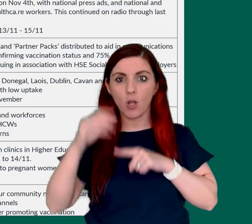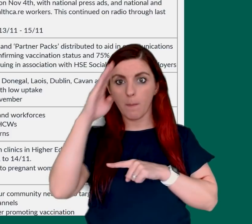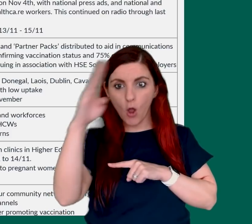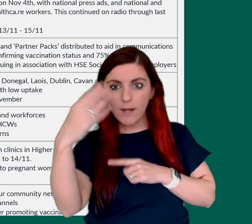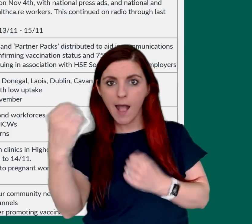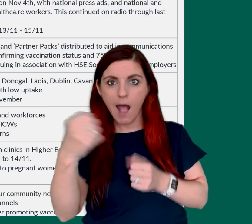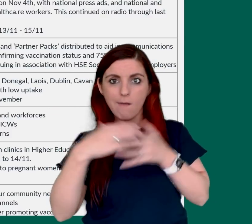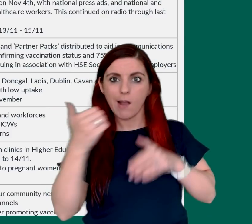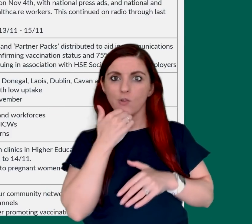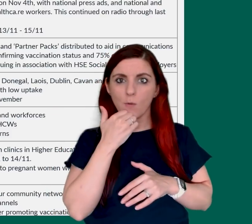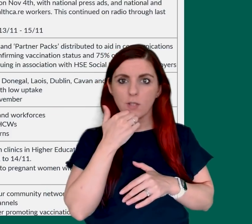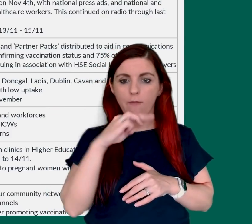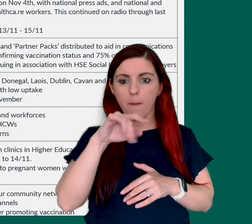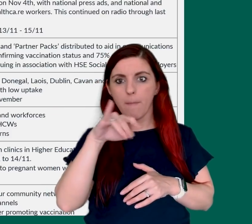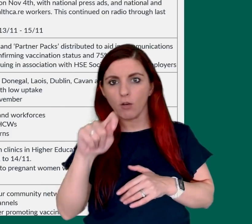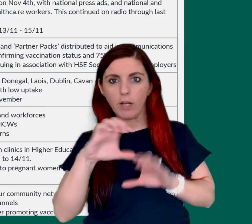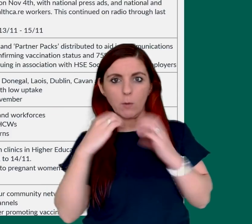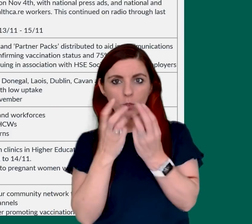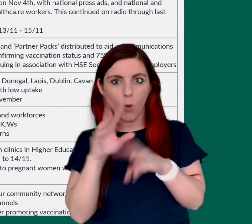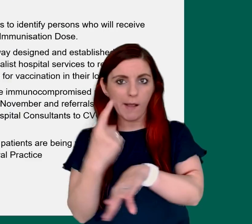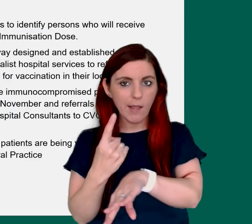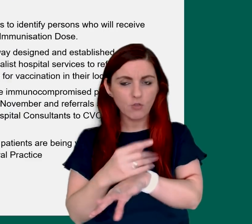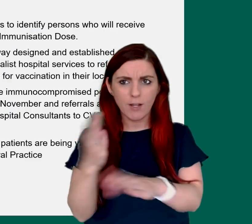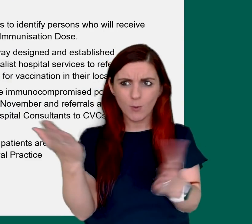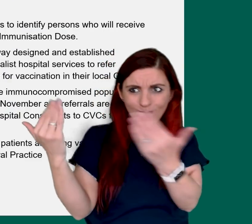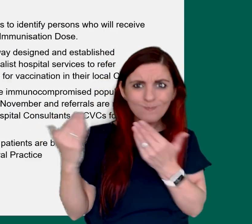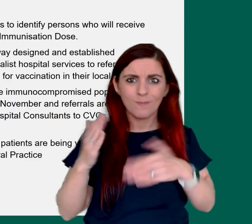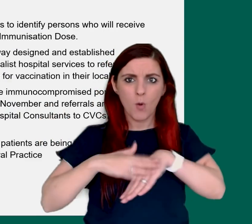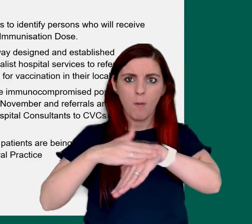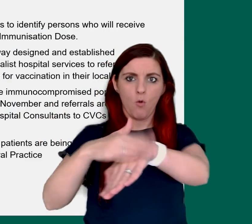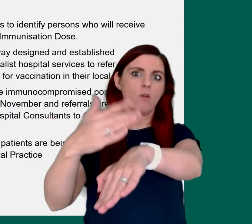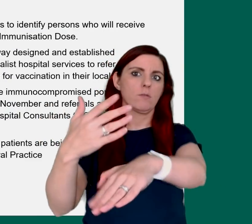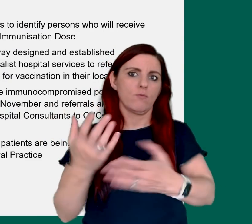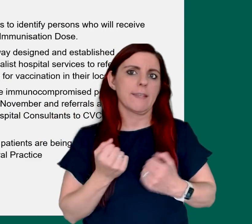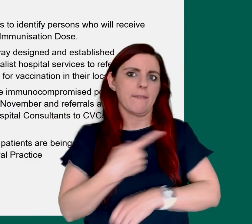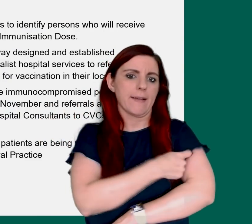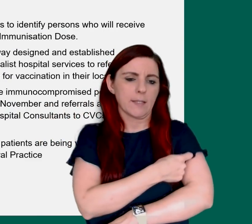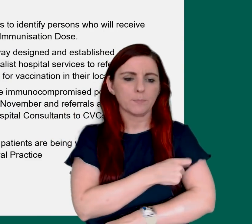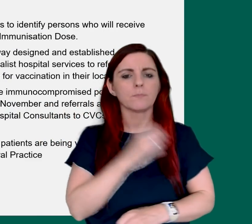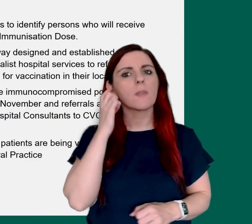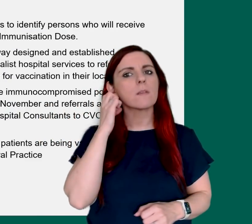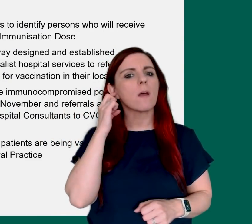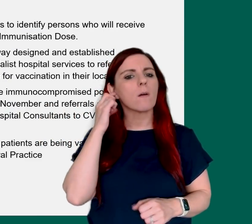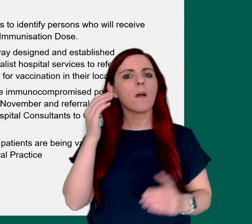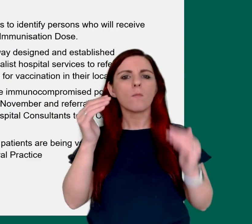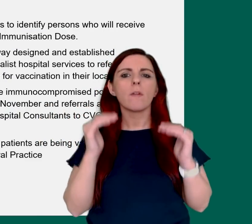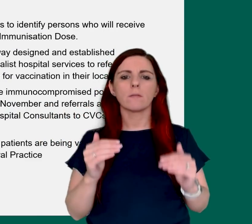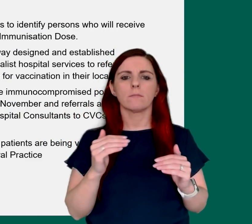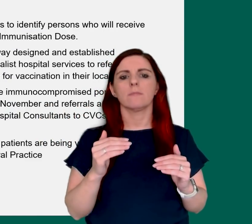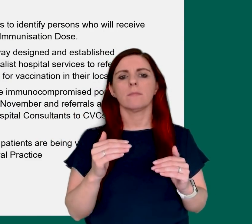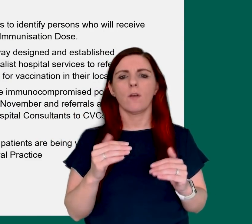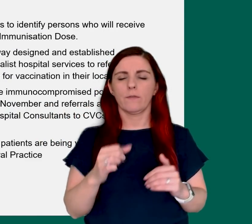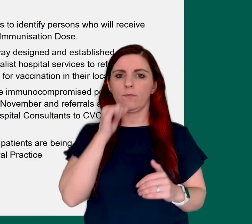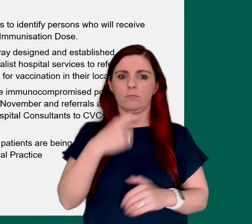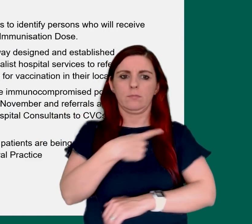large number of migrant communities, working with them to try and encourage that uptake. So moving on to the last part of our primary dose, it's important